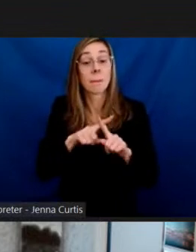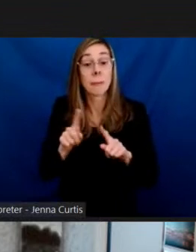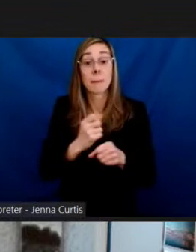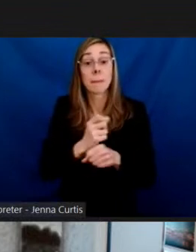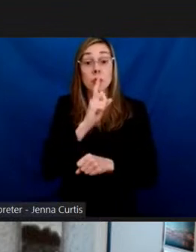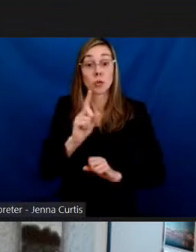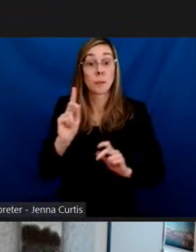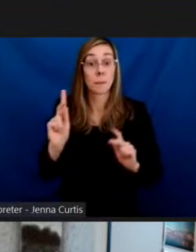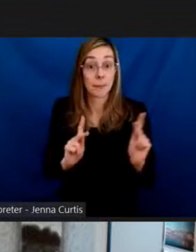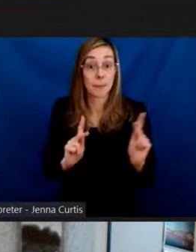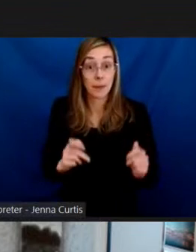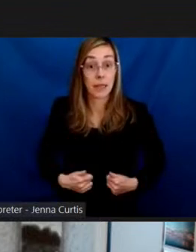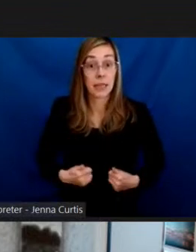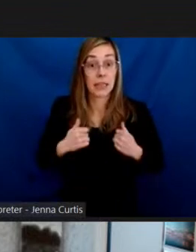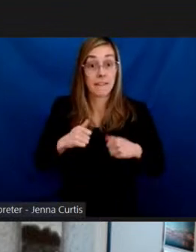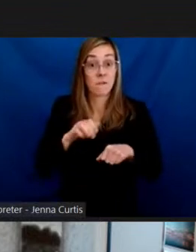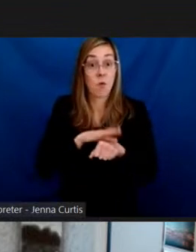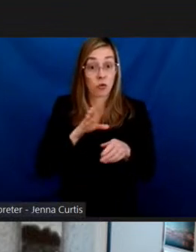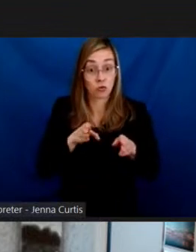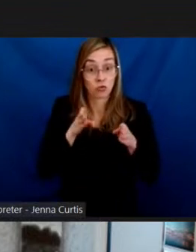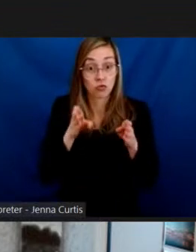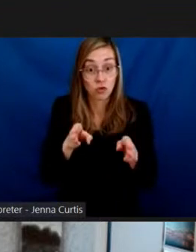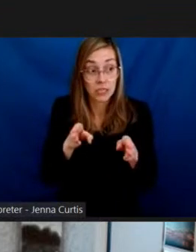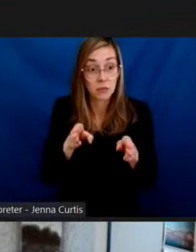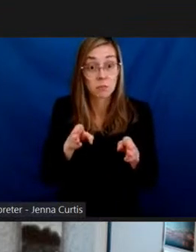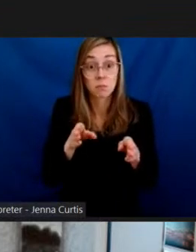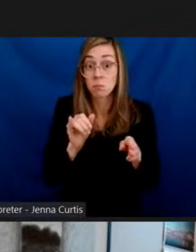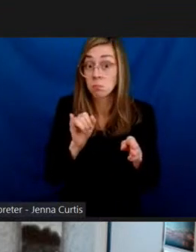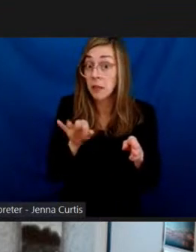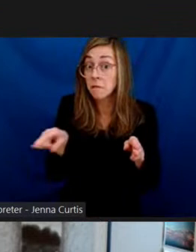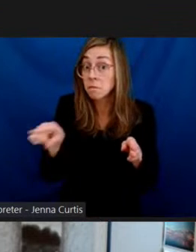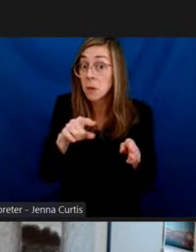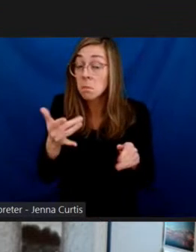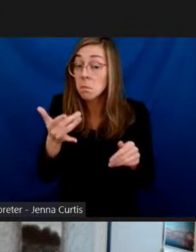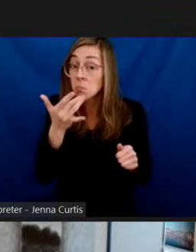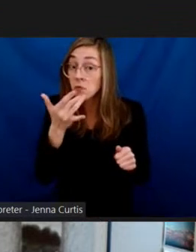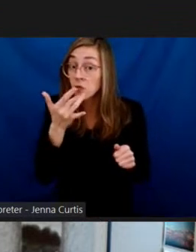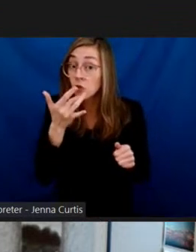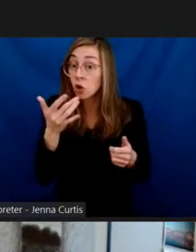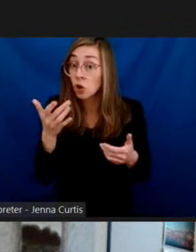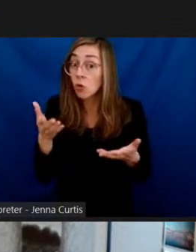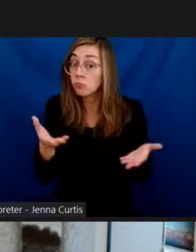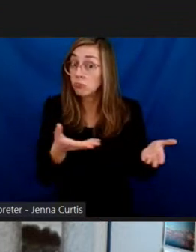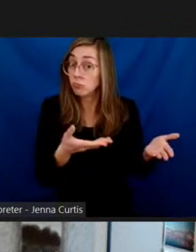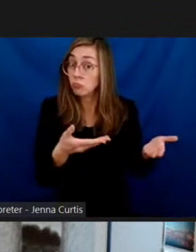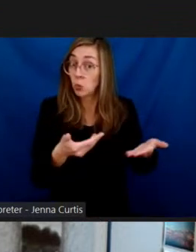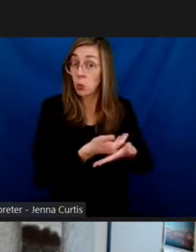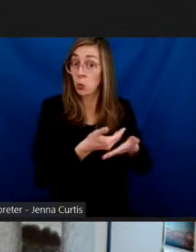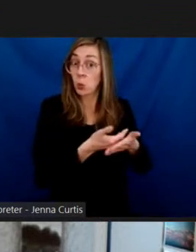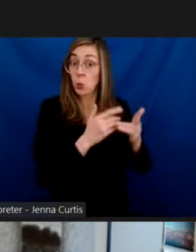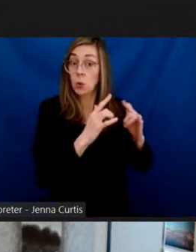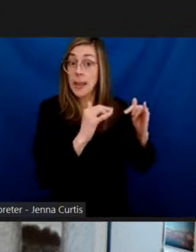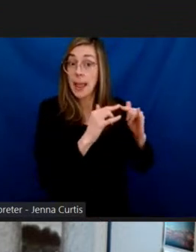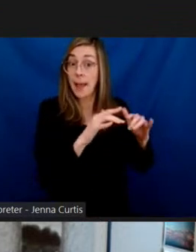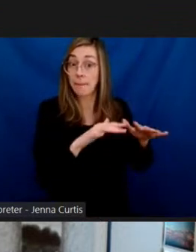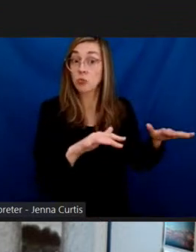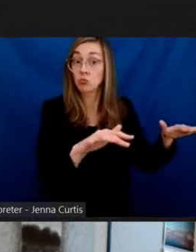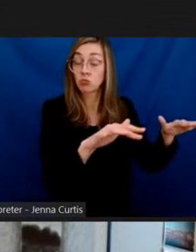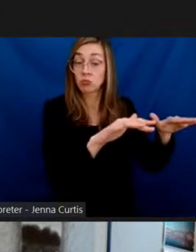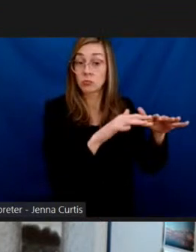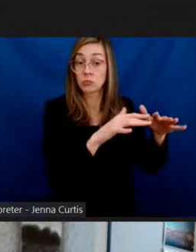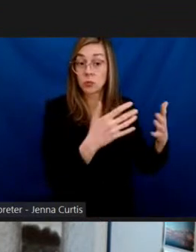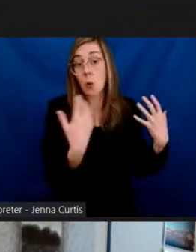the street would prefer to live in the new camp that we're creating, our healing